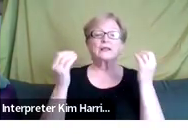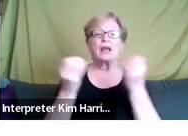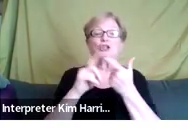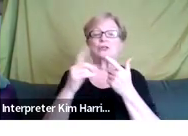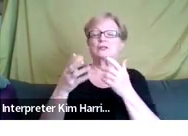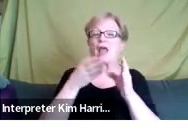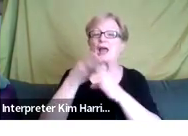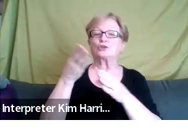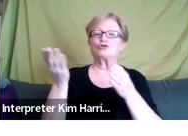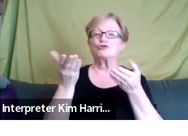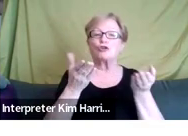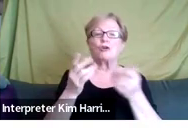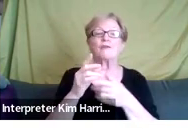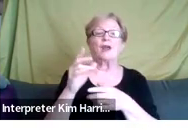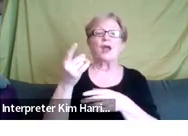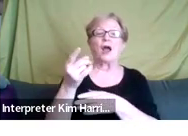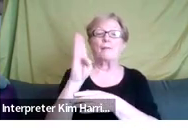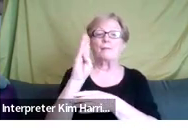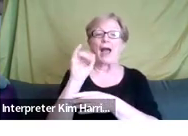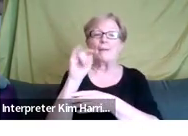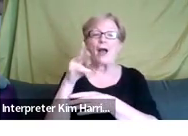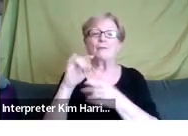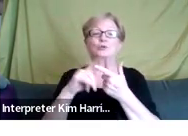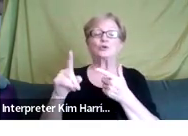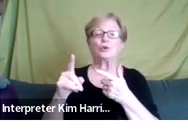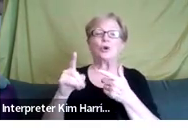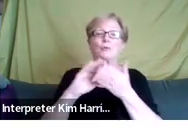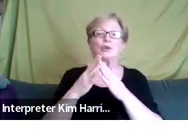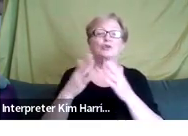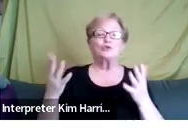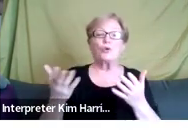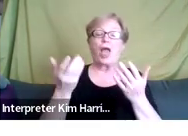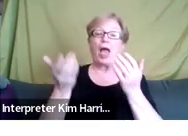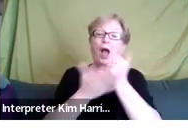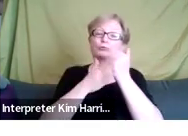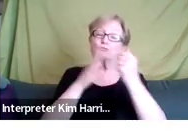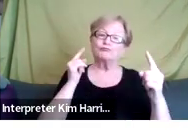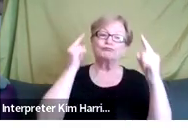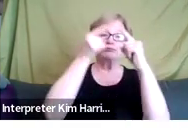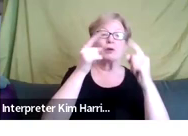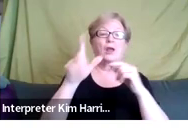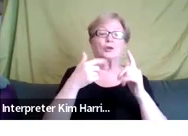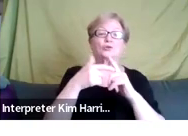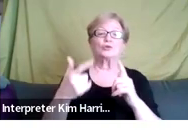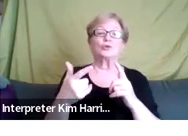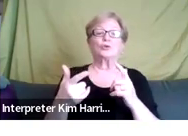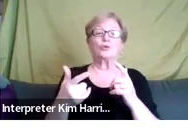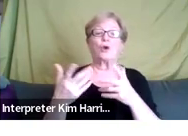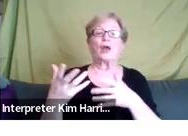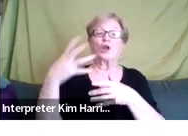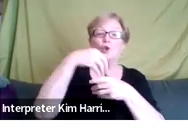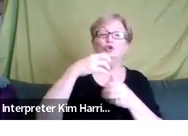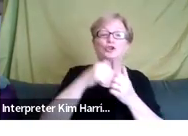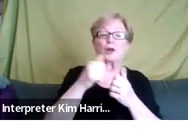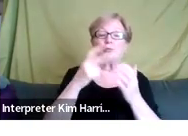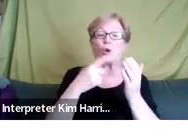serve BIPOC communities to reach their inclusion goals with their with developmental disabilities. Our leadership